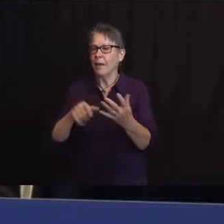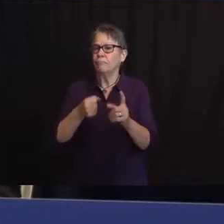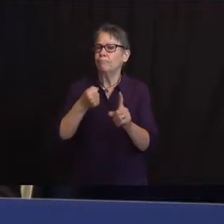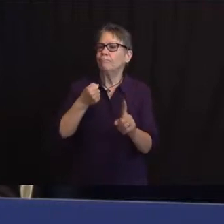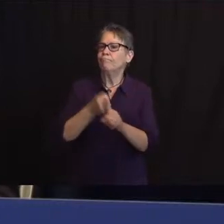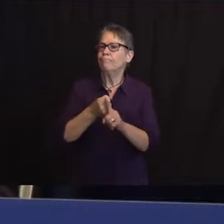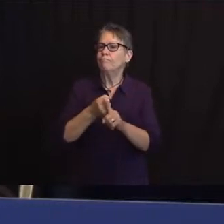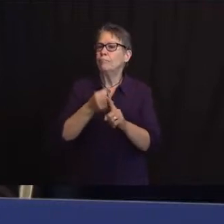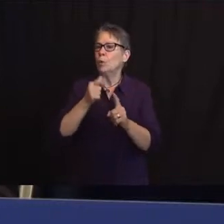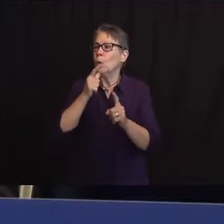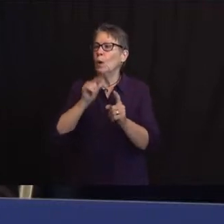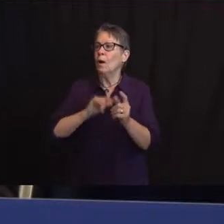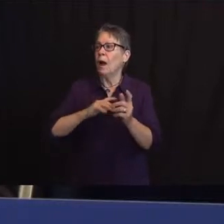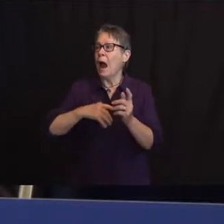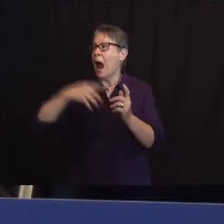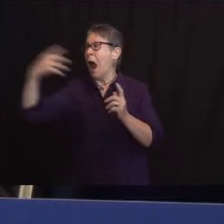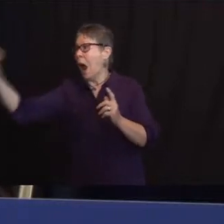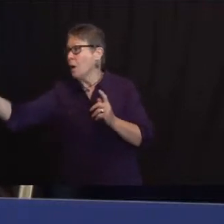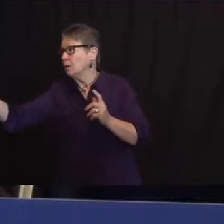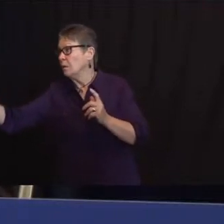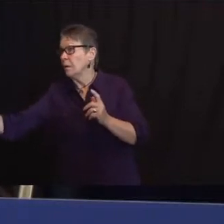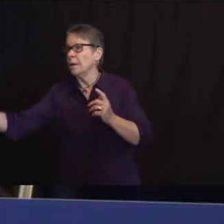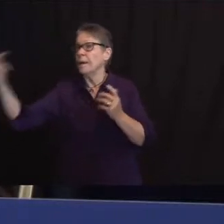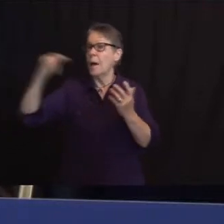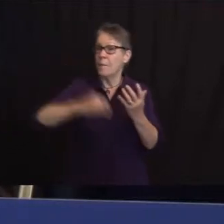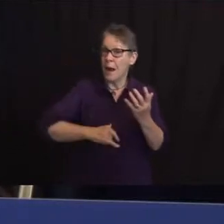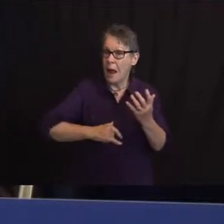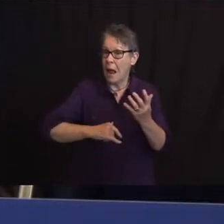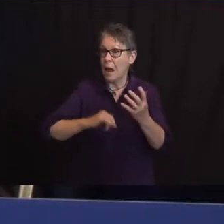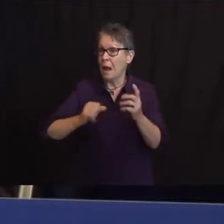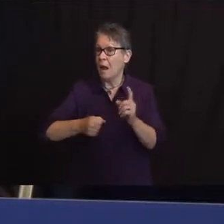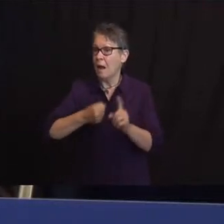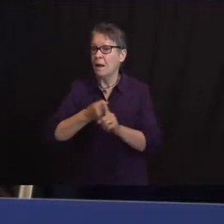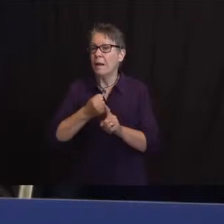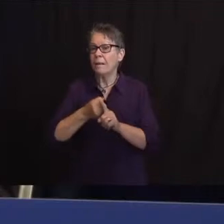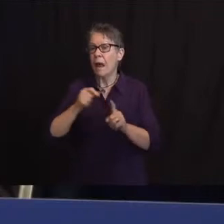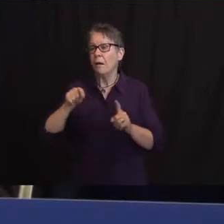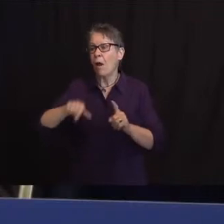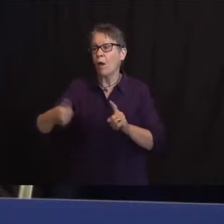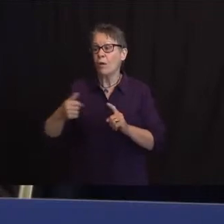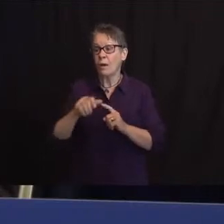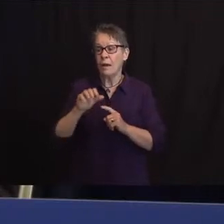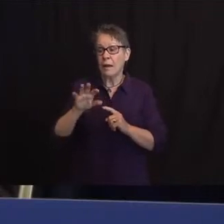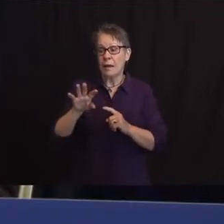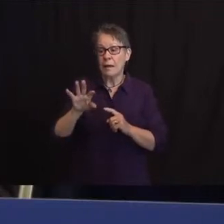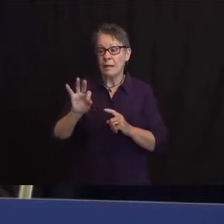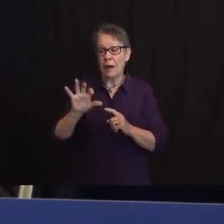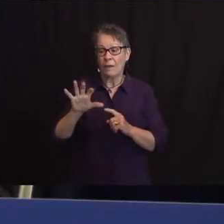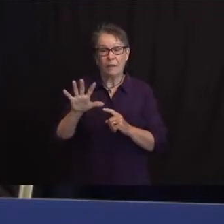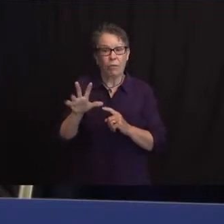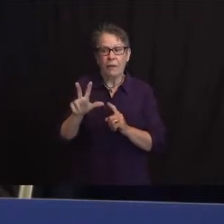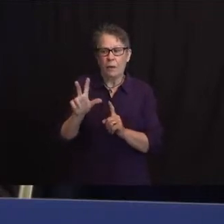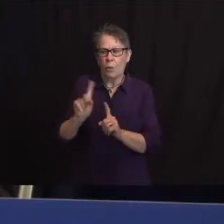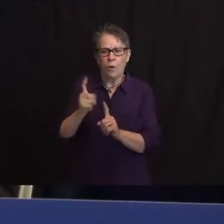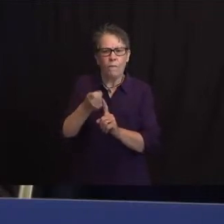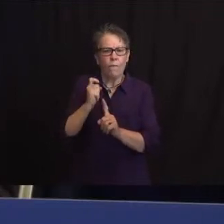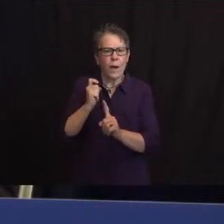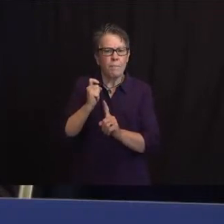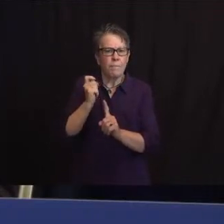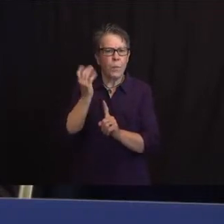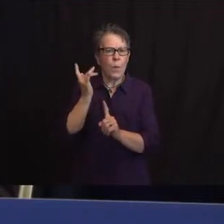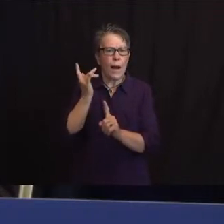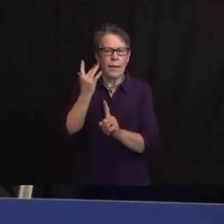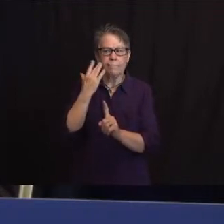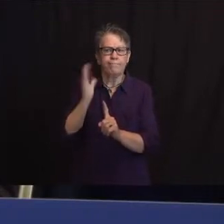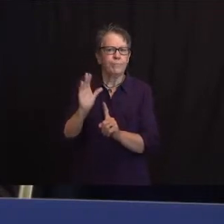they are having on the spread of illness in our state and country, it is vital that we continue to mask up, physically distance, wash